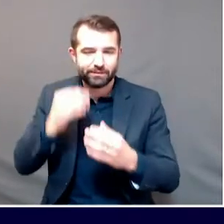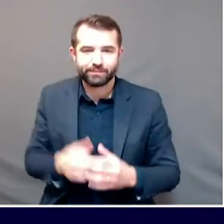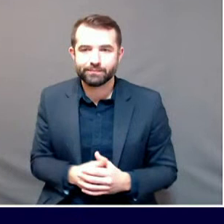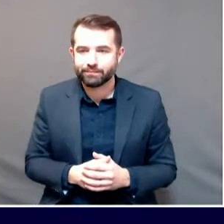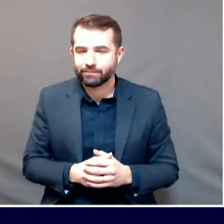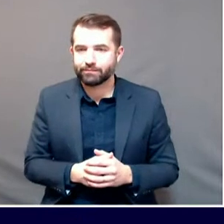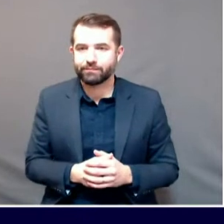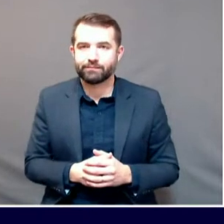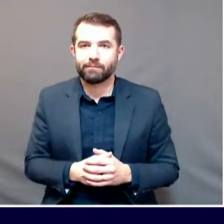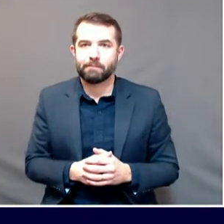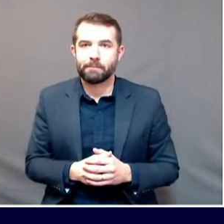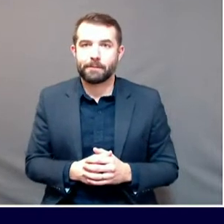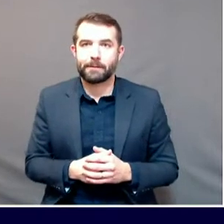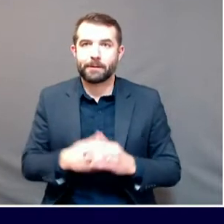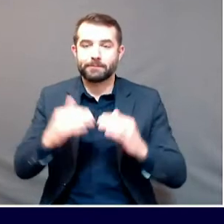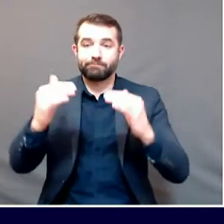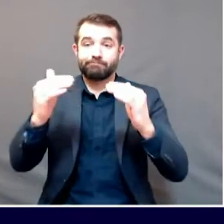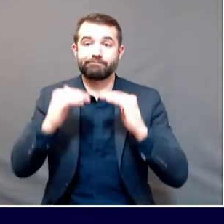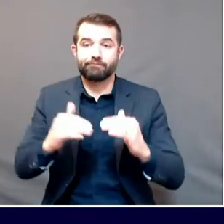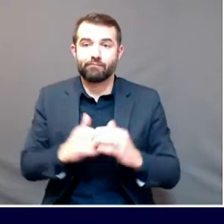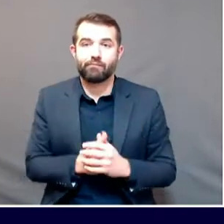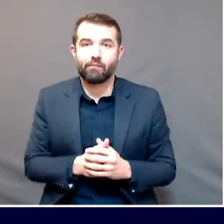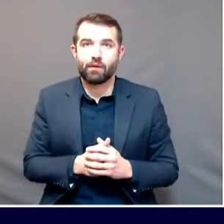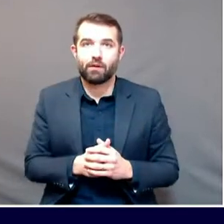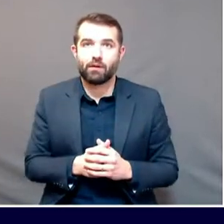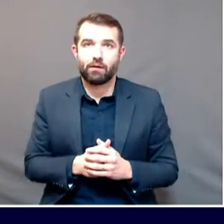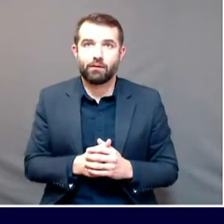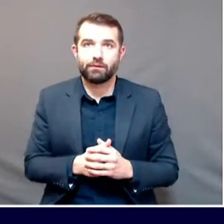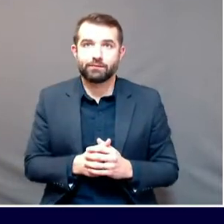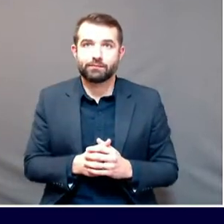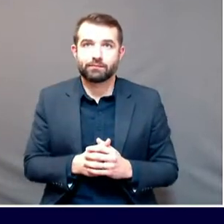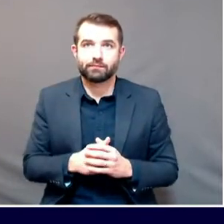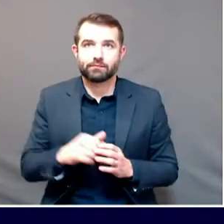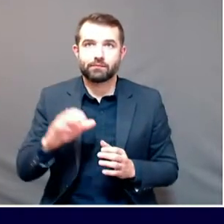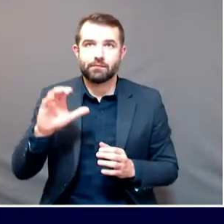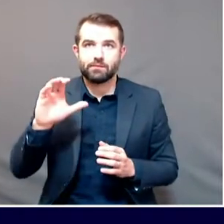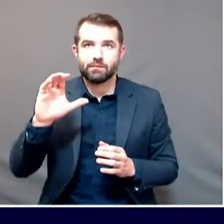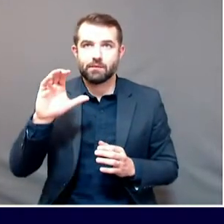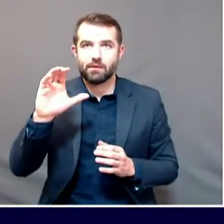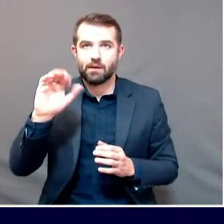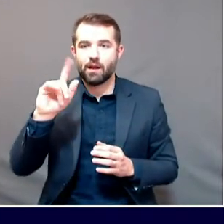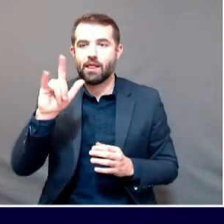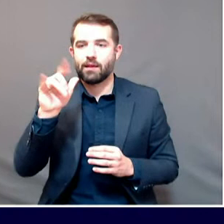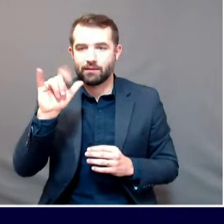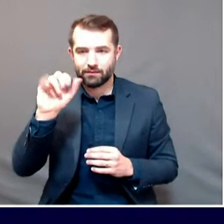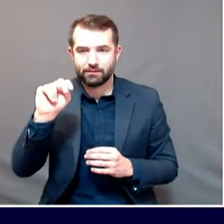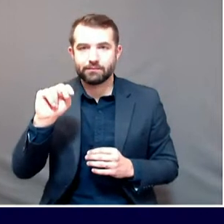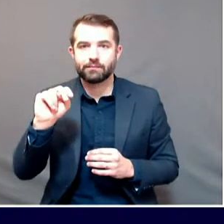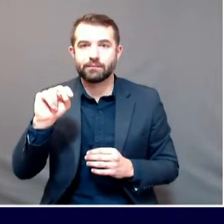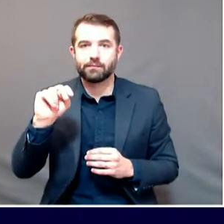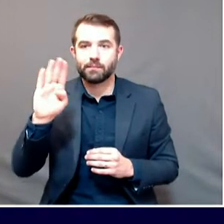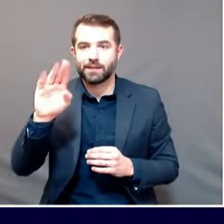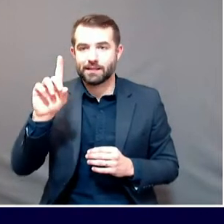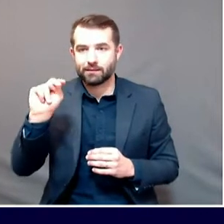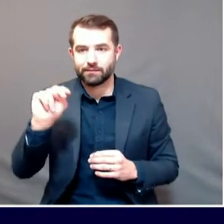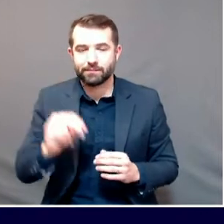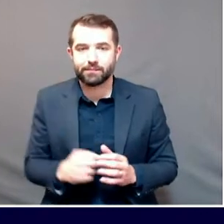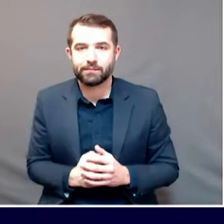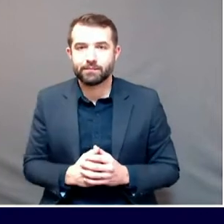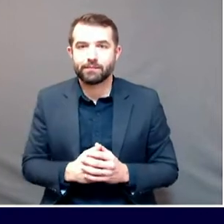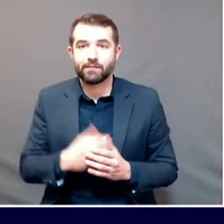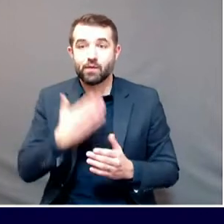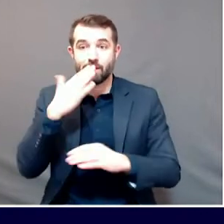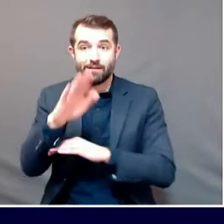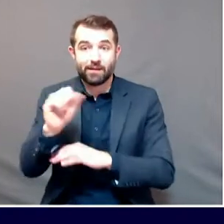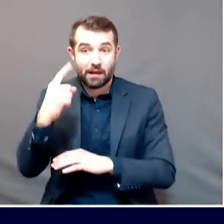I'm going to turn now to Caitlin Andrews at the BDN. Good afternoon, Dr. Shah. Can you hear me okay? I can, Caitlin, go